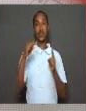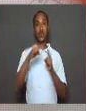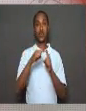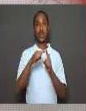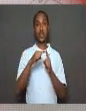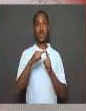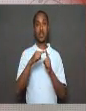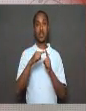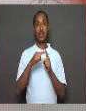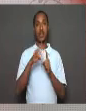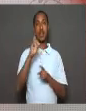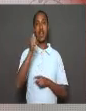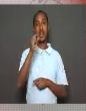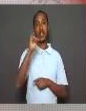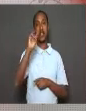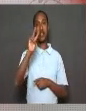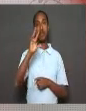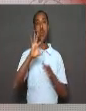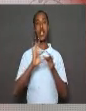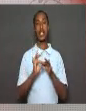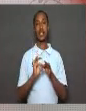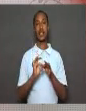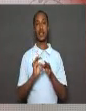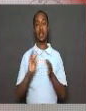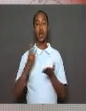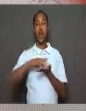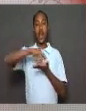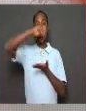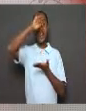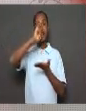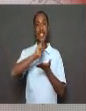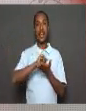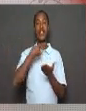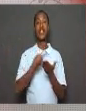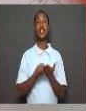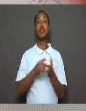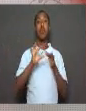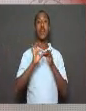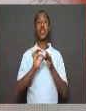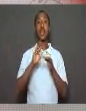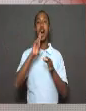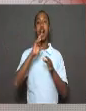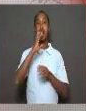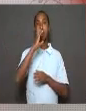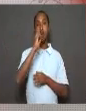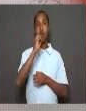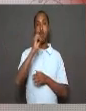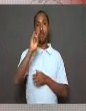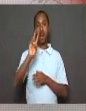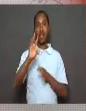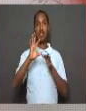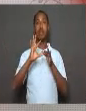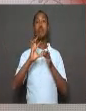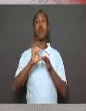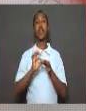as dative bonds. We learned that these bonds are covalent bonds in